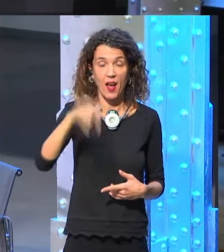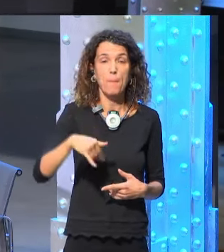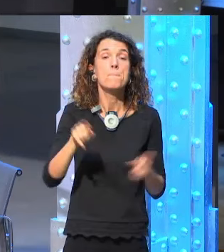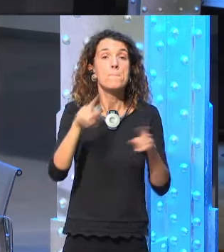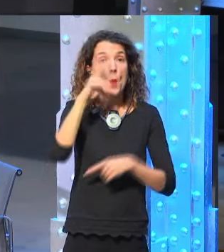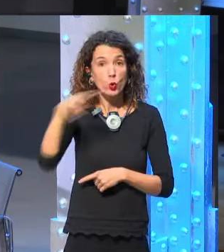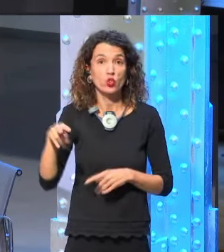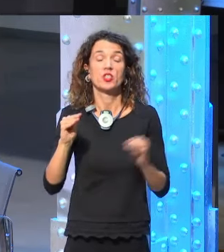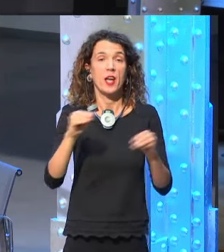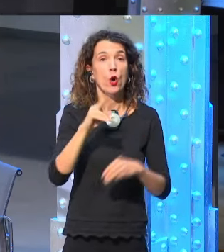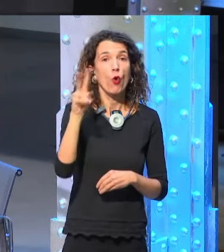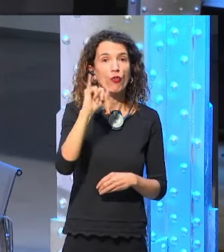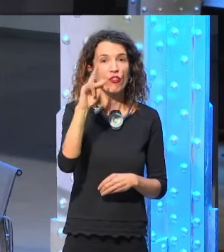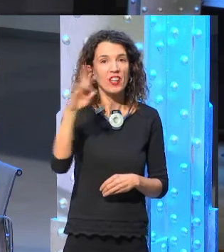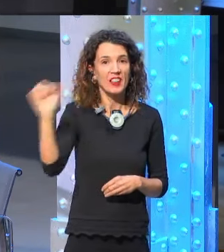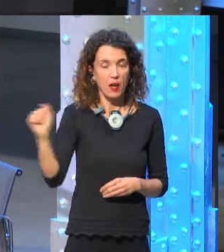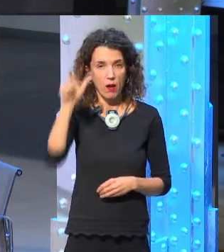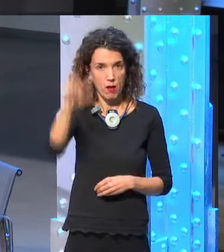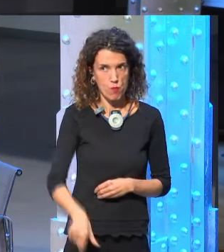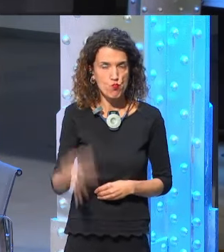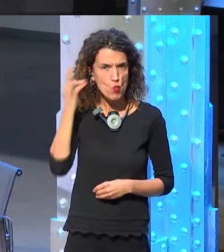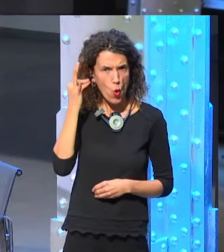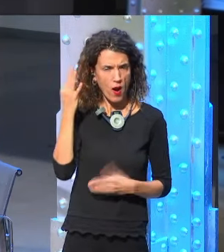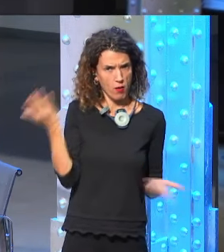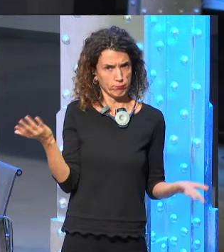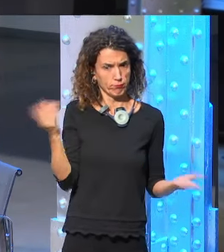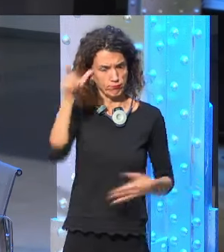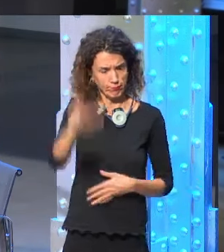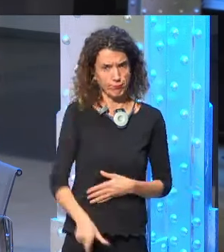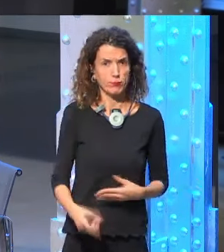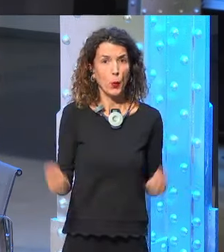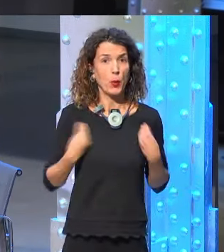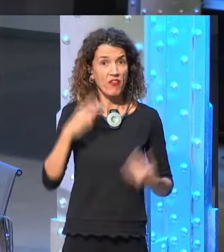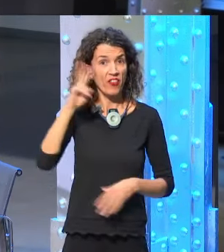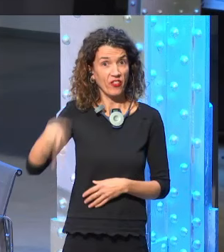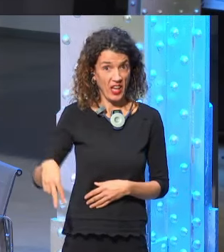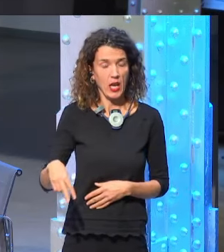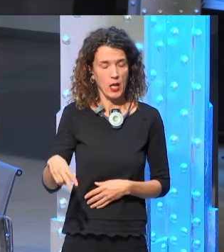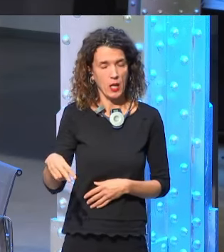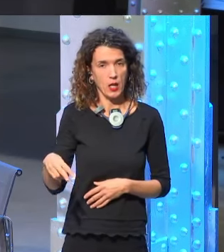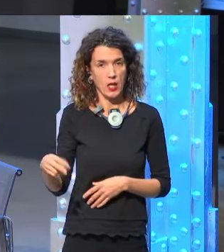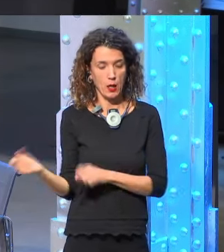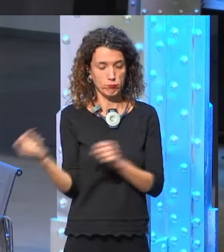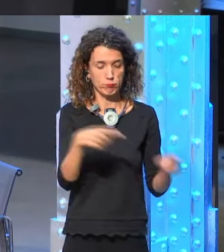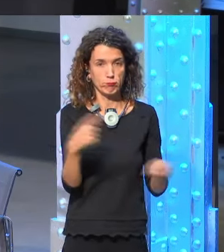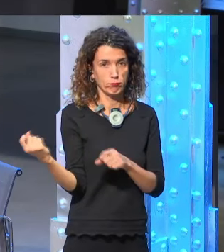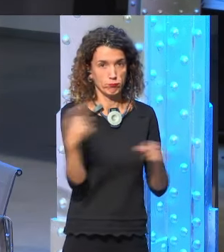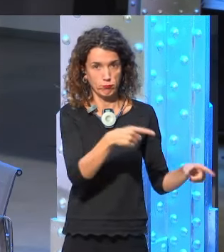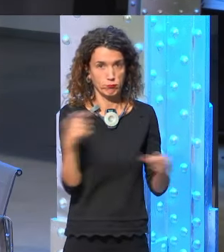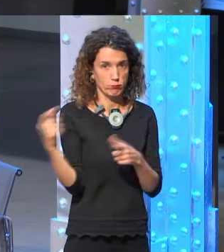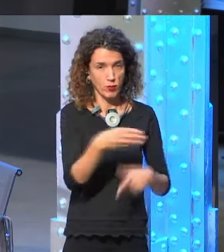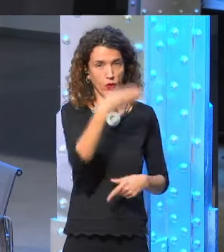to go along with this, we have Amelie Klein from the Vitra Museum, and although she lives in